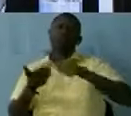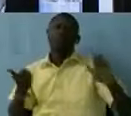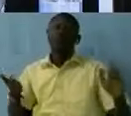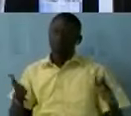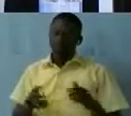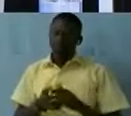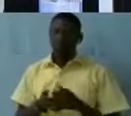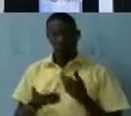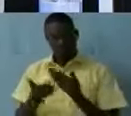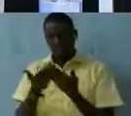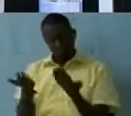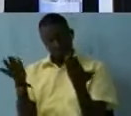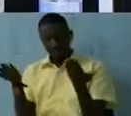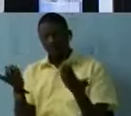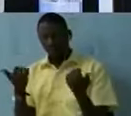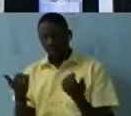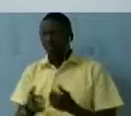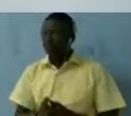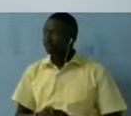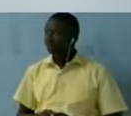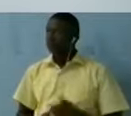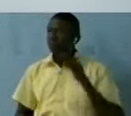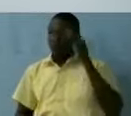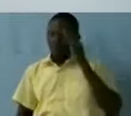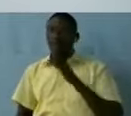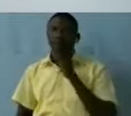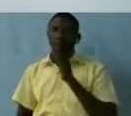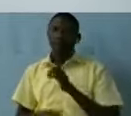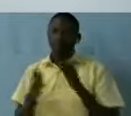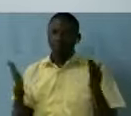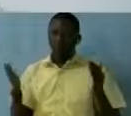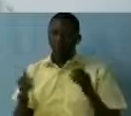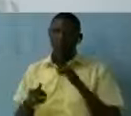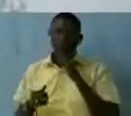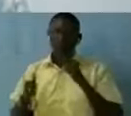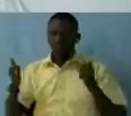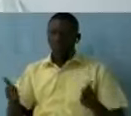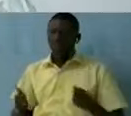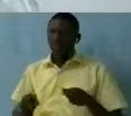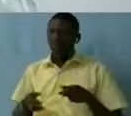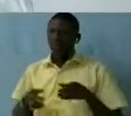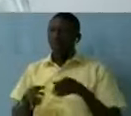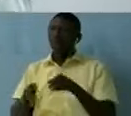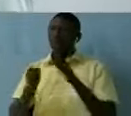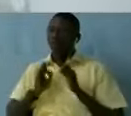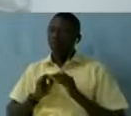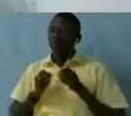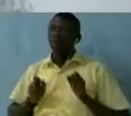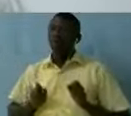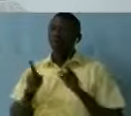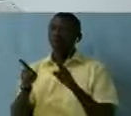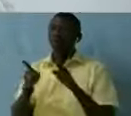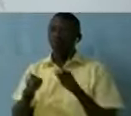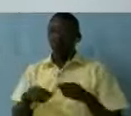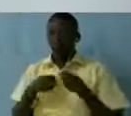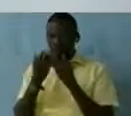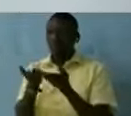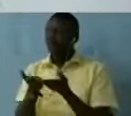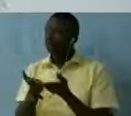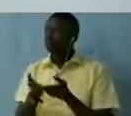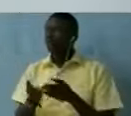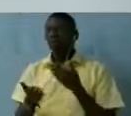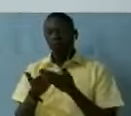ahead, lead counsel. Ma'am, thank you very much, Mr. Chair, for giving me the opportunity to deal with this. Please indulge me to take